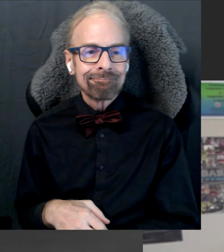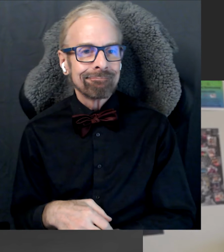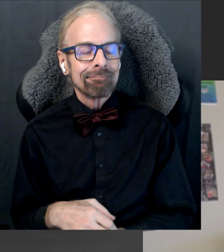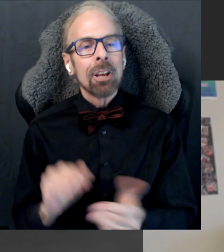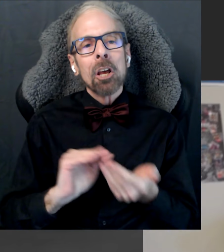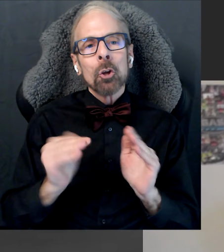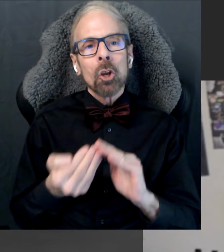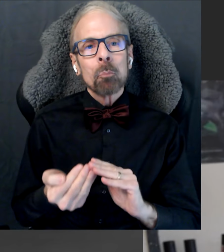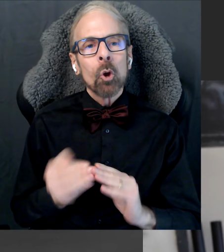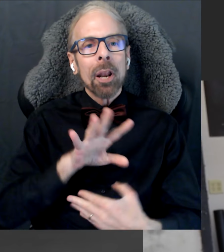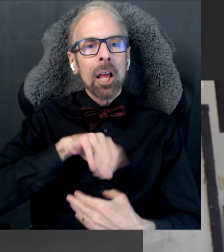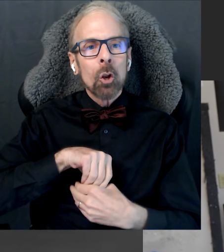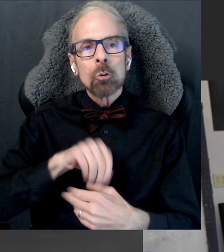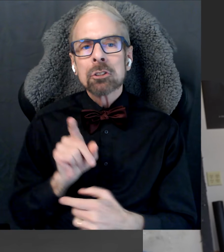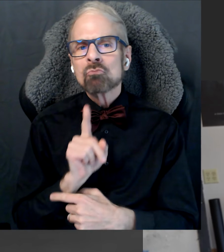Community inclusion is focused on